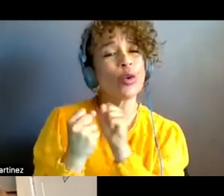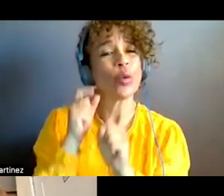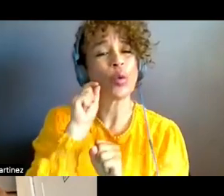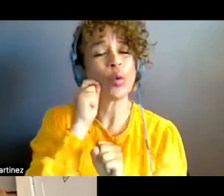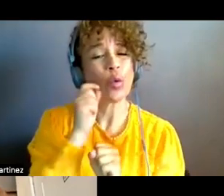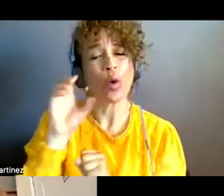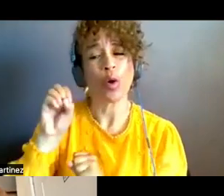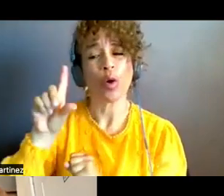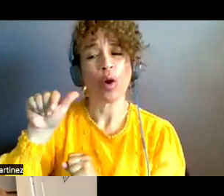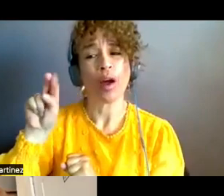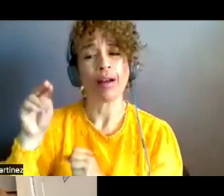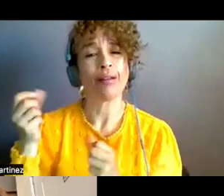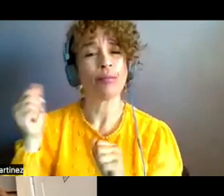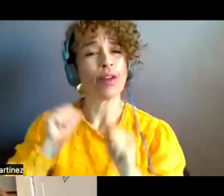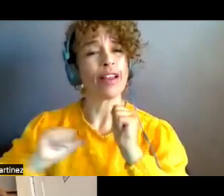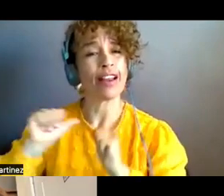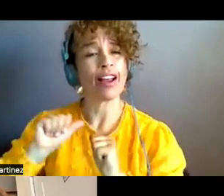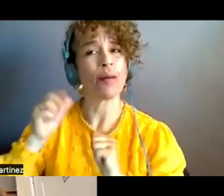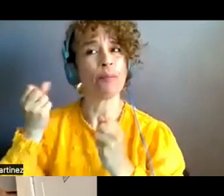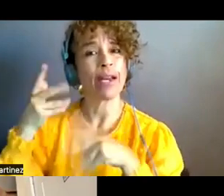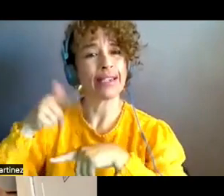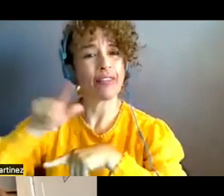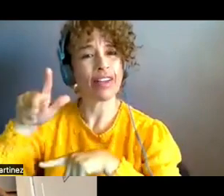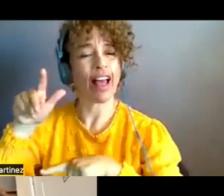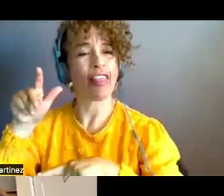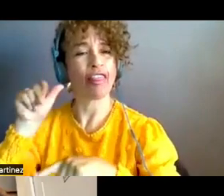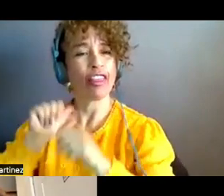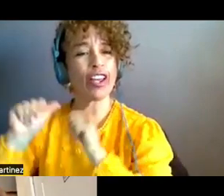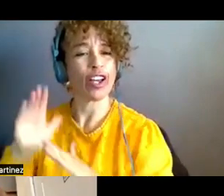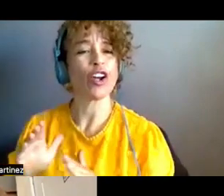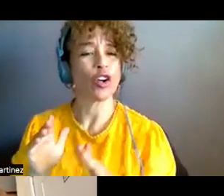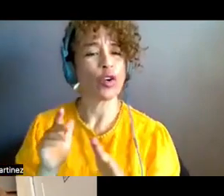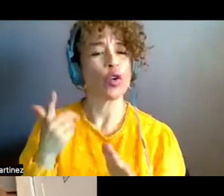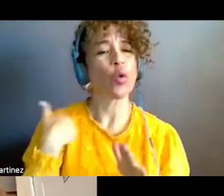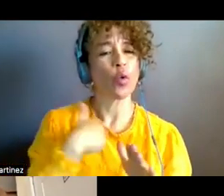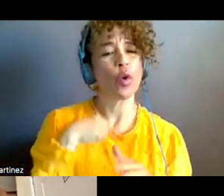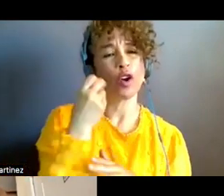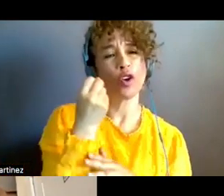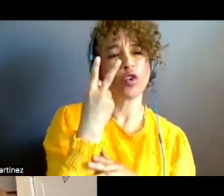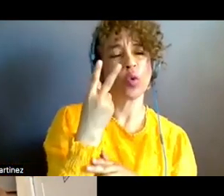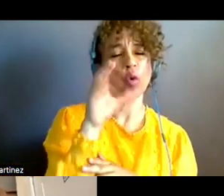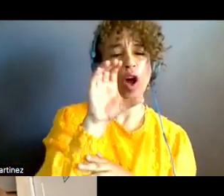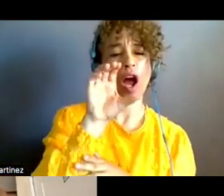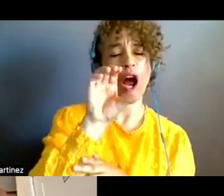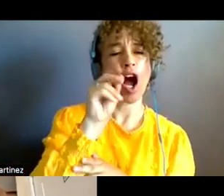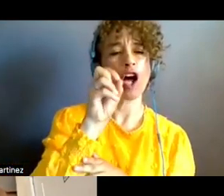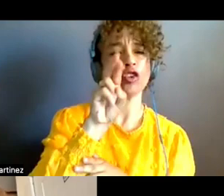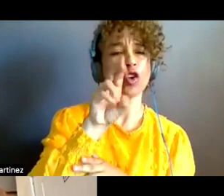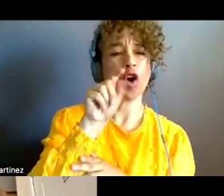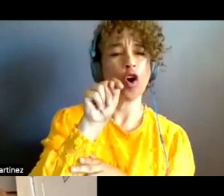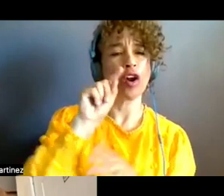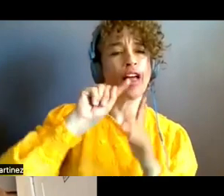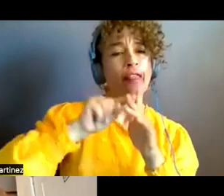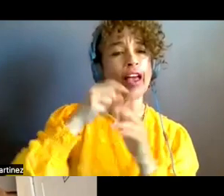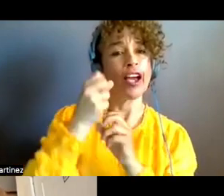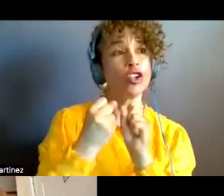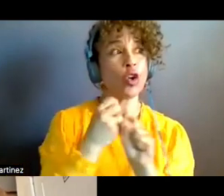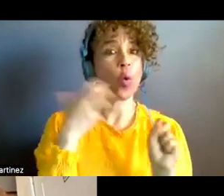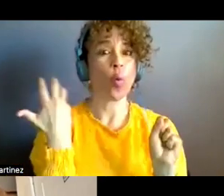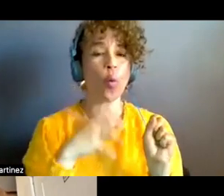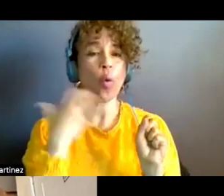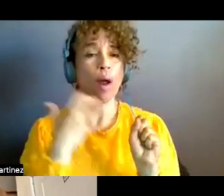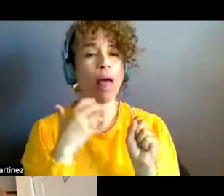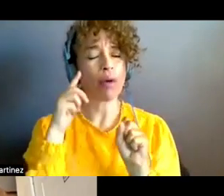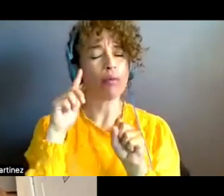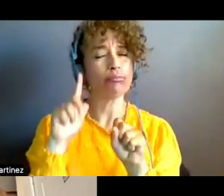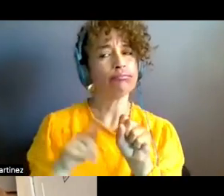Orlando has performed many times in that series. But we have about 12 concerts a year. And we've started quite a while